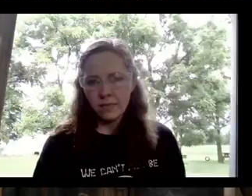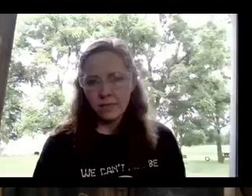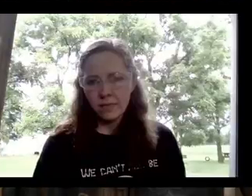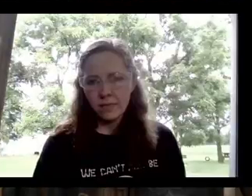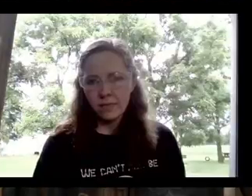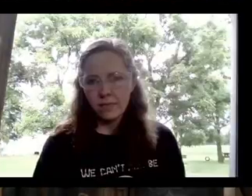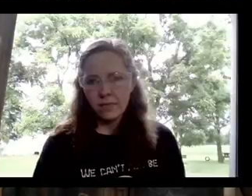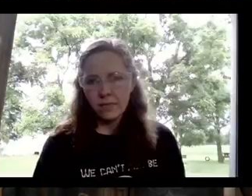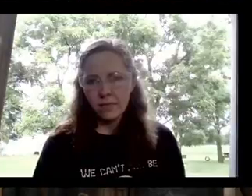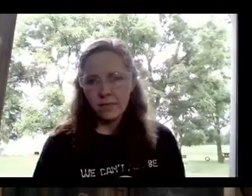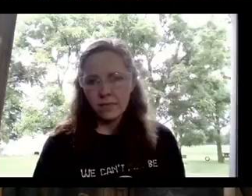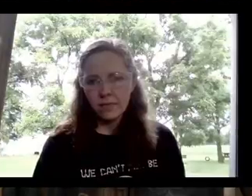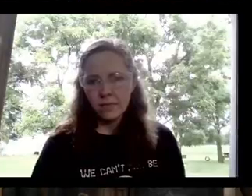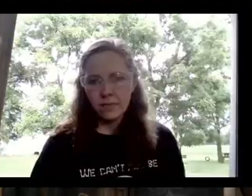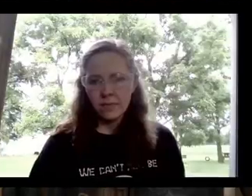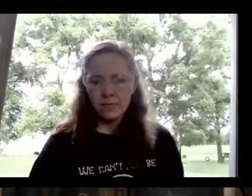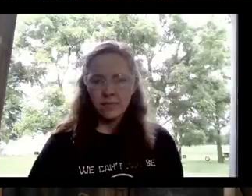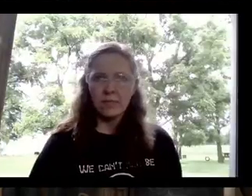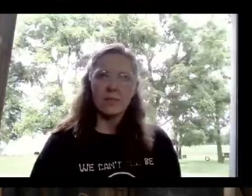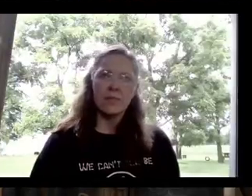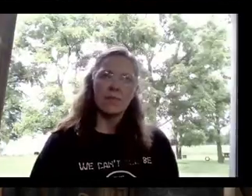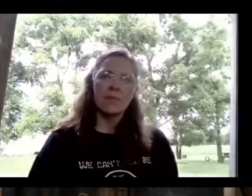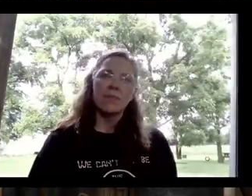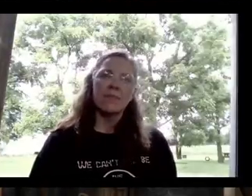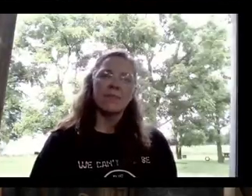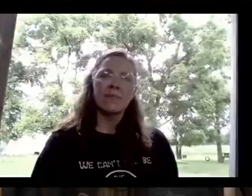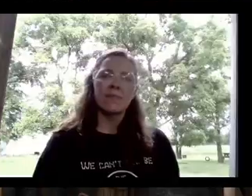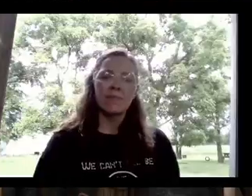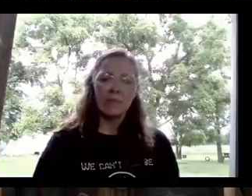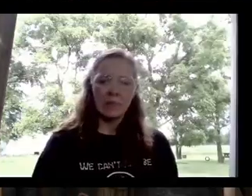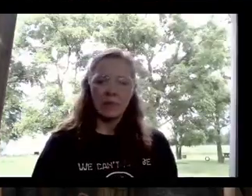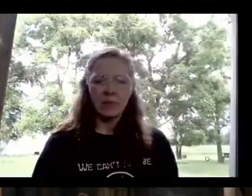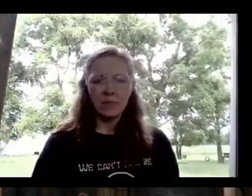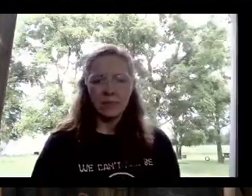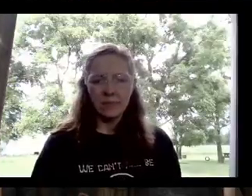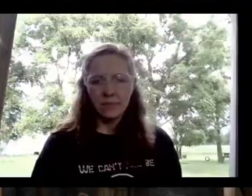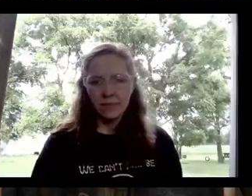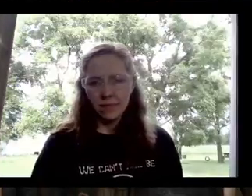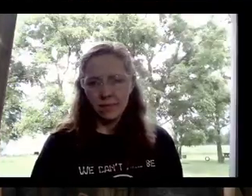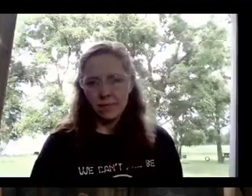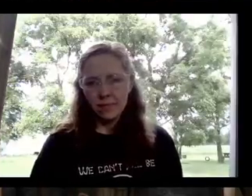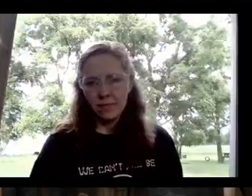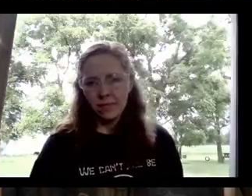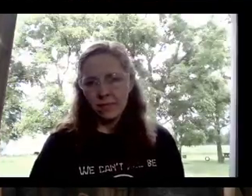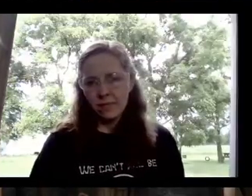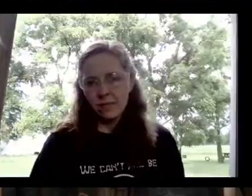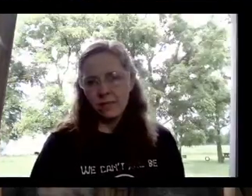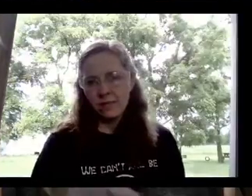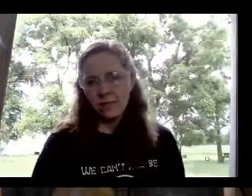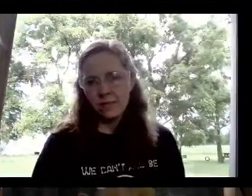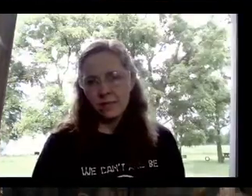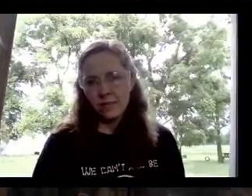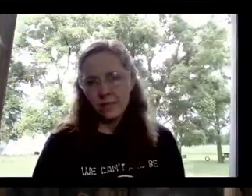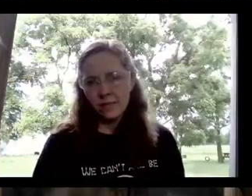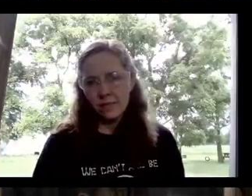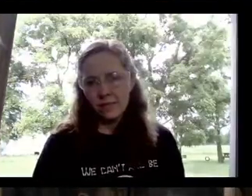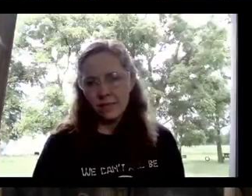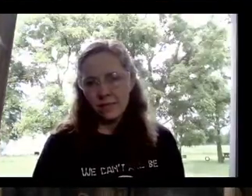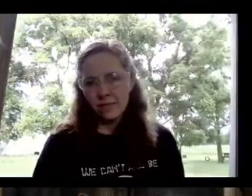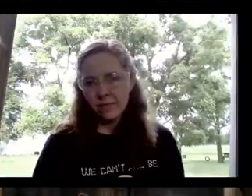gas forge, I usually did some sort of time lapse and a voiceover in those videos.